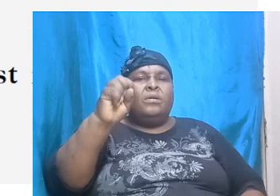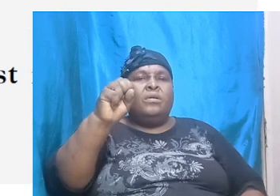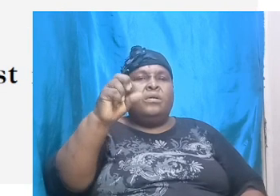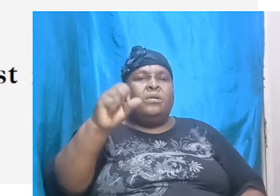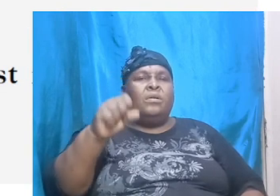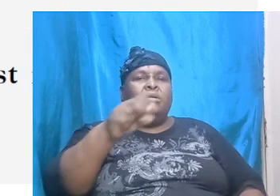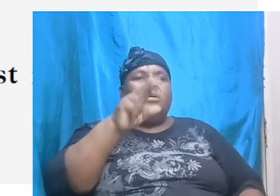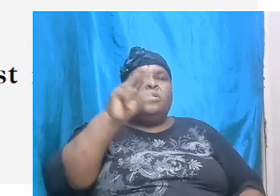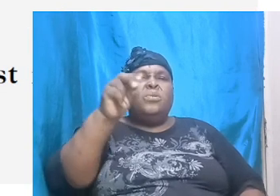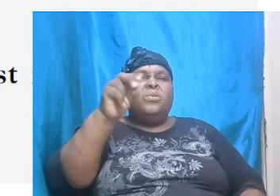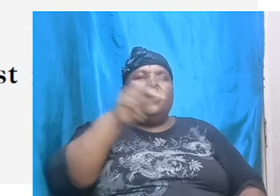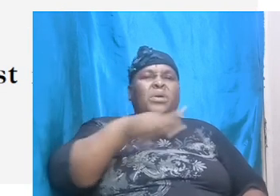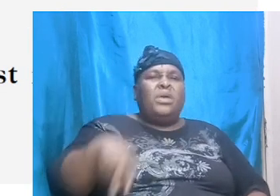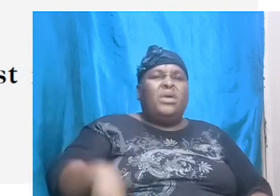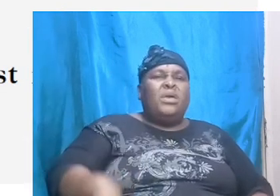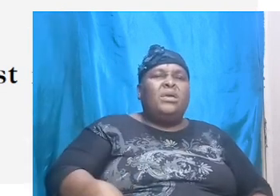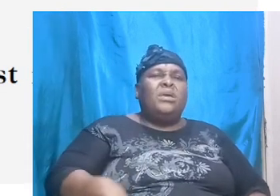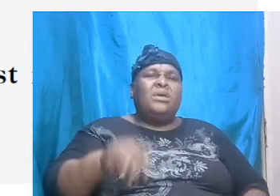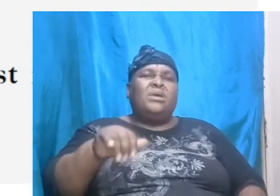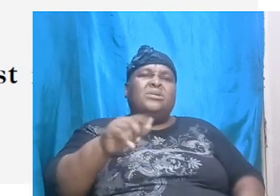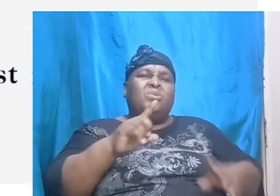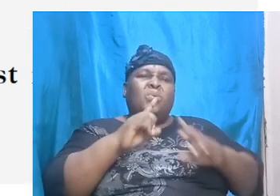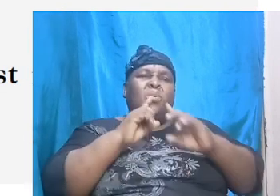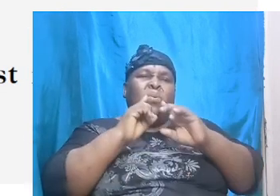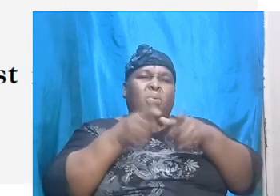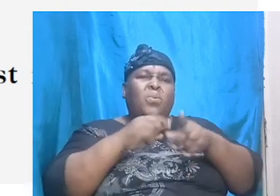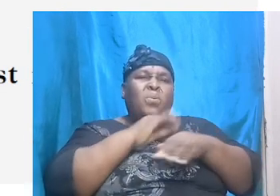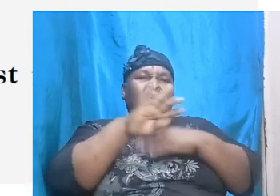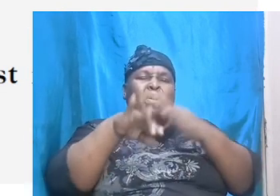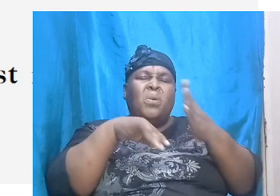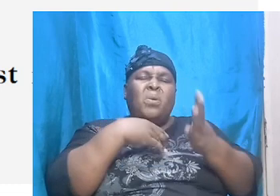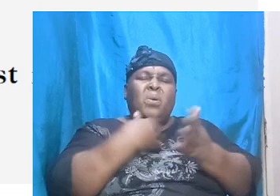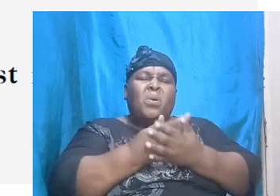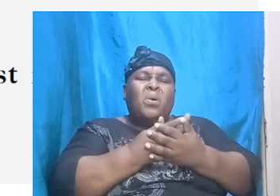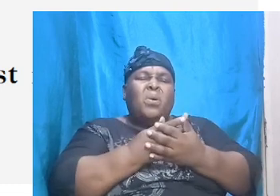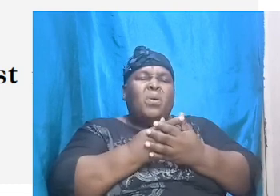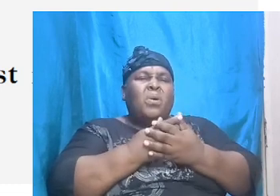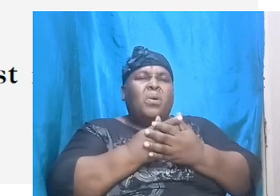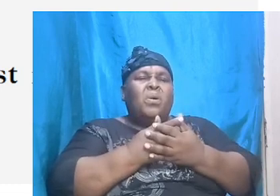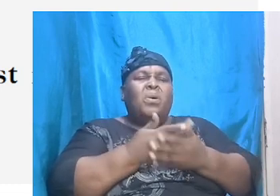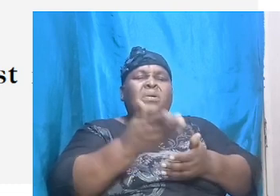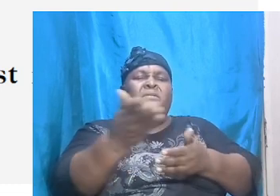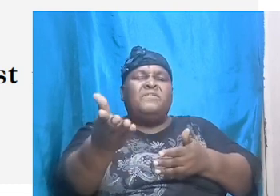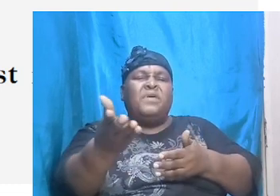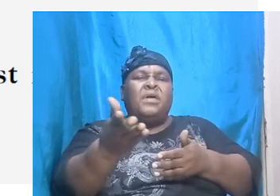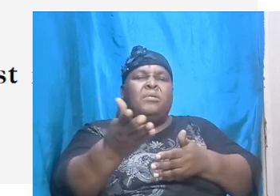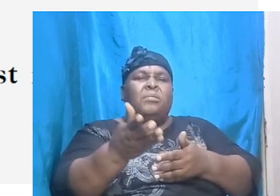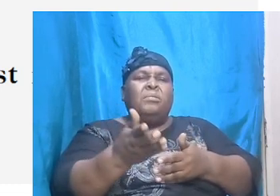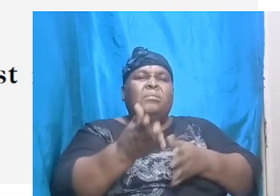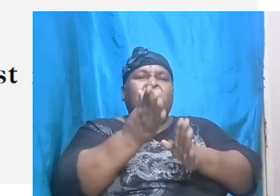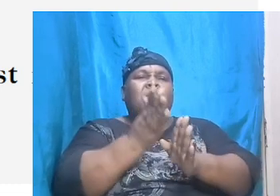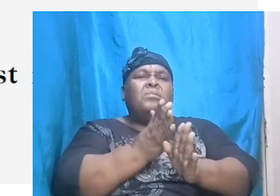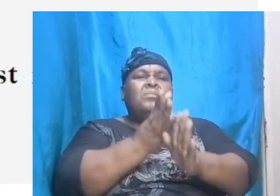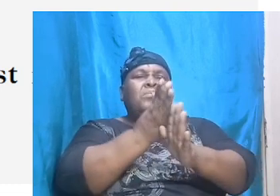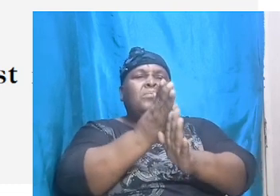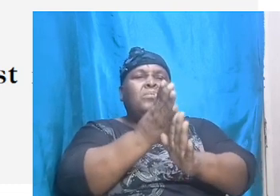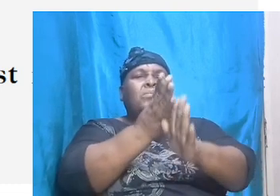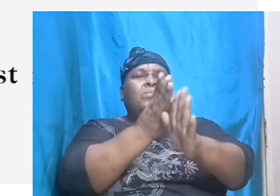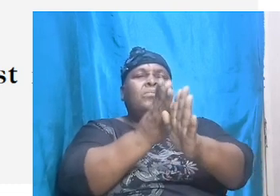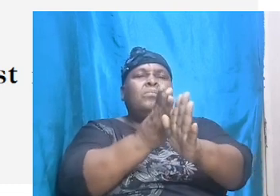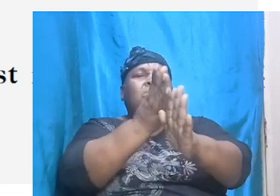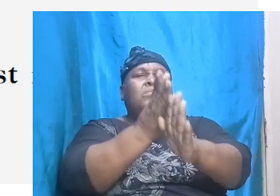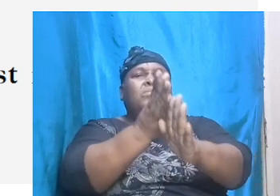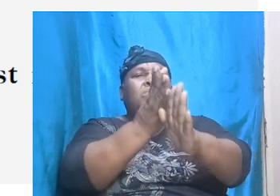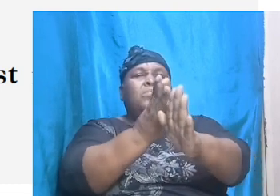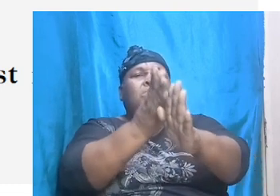Yet they go forth, praise God, all of them by bands. Now let us kind of description what blessing